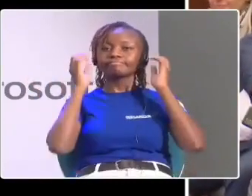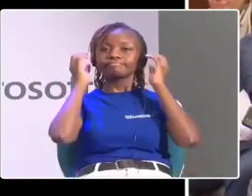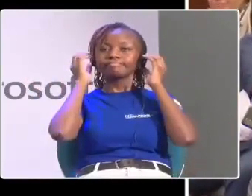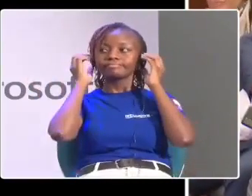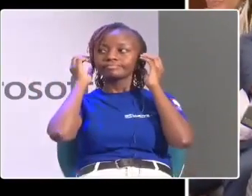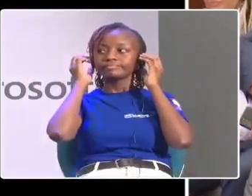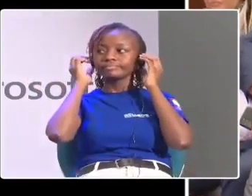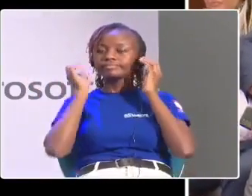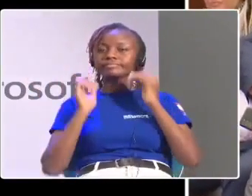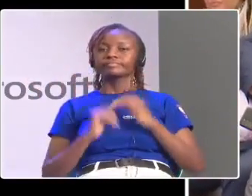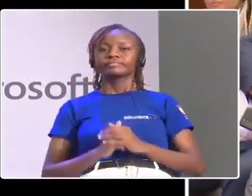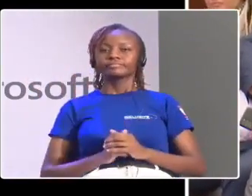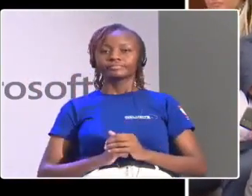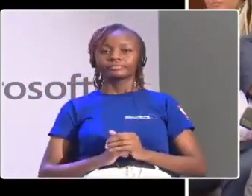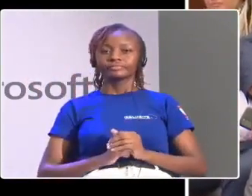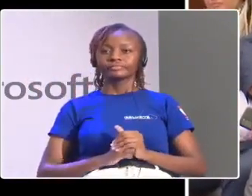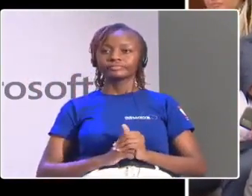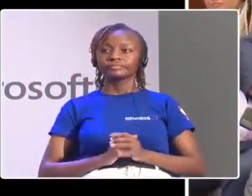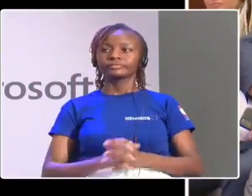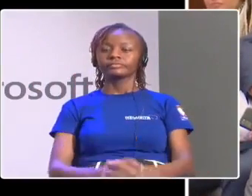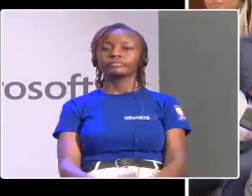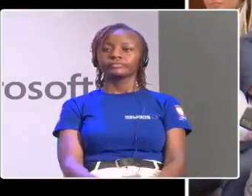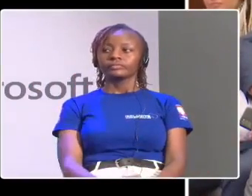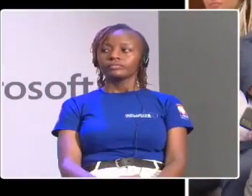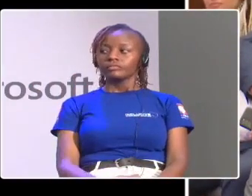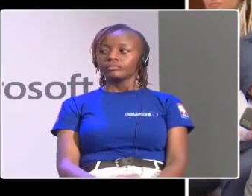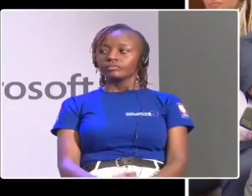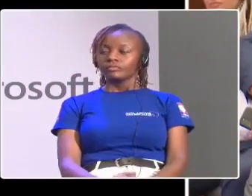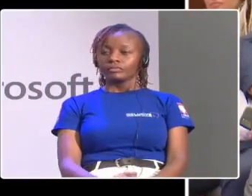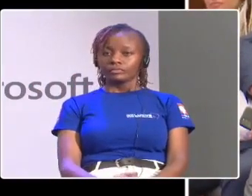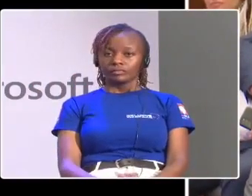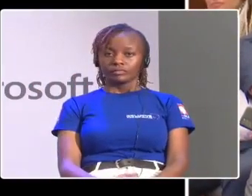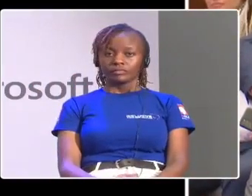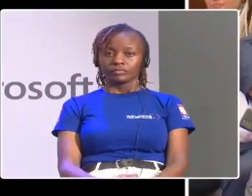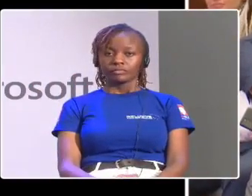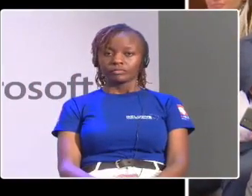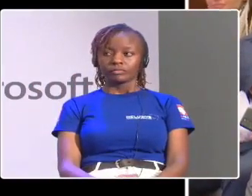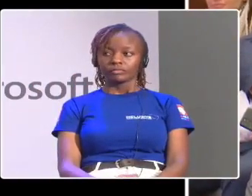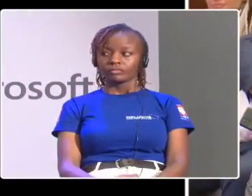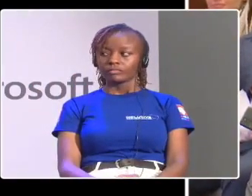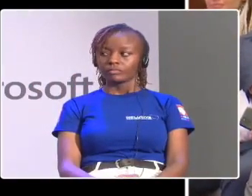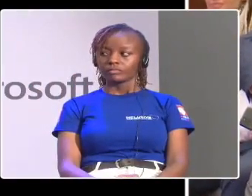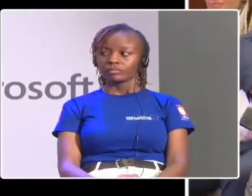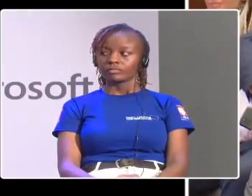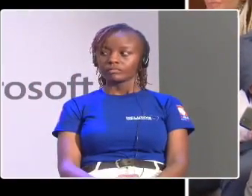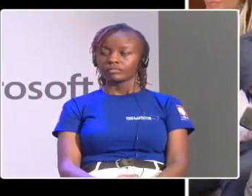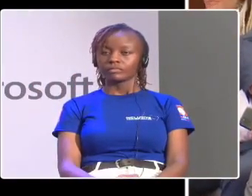Wow. I have taken in just one important thing from